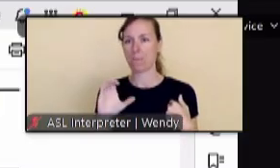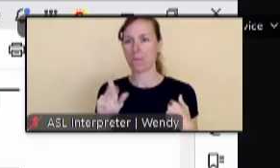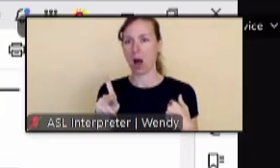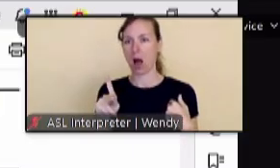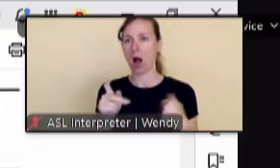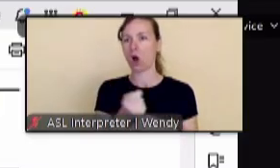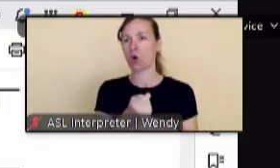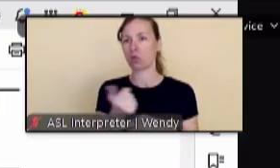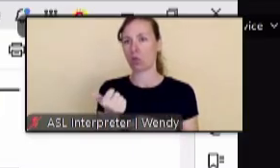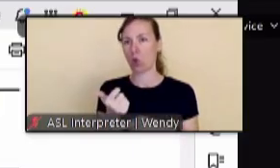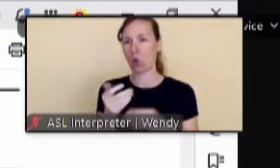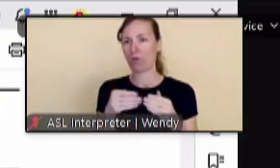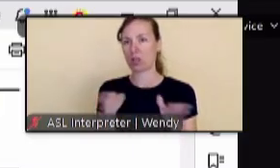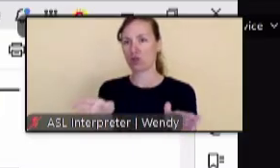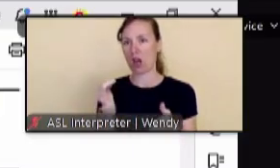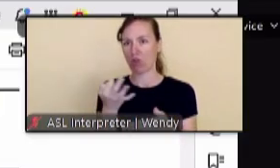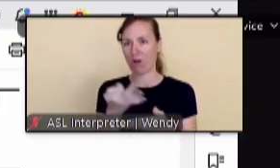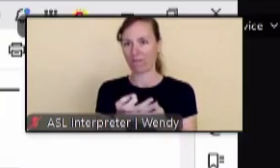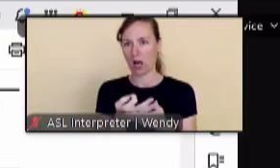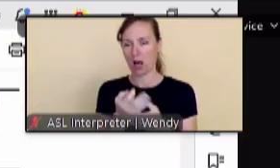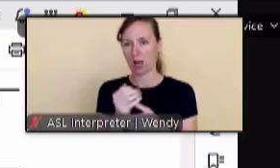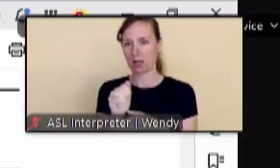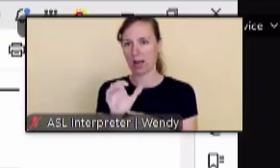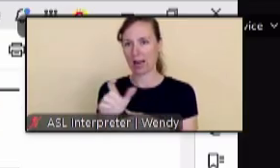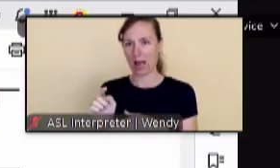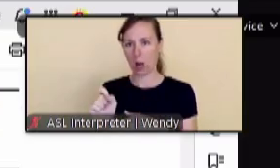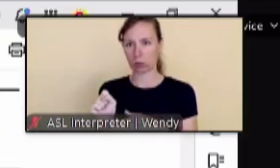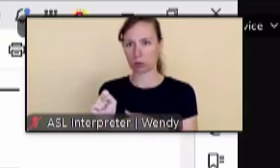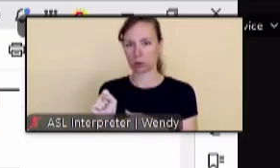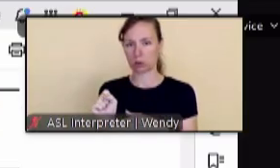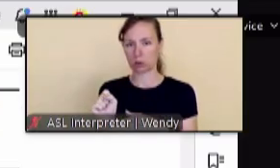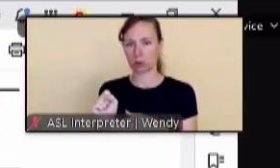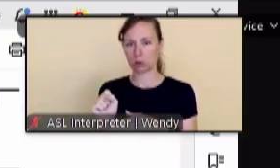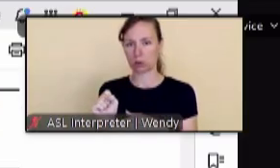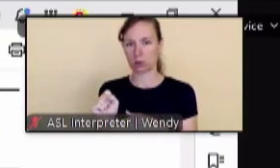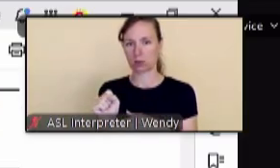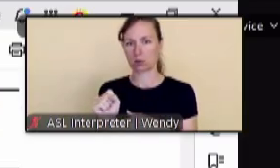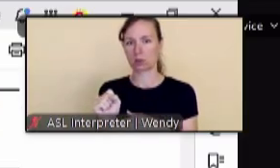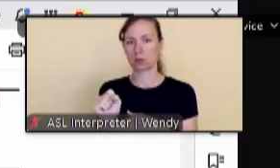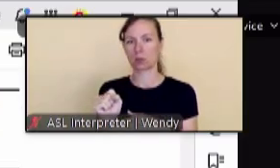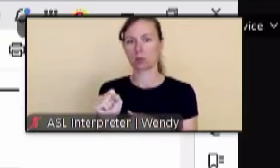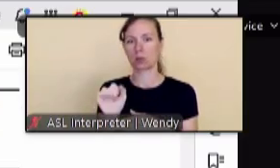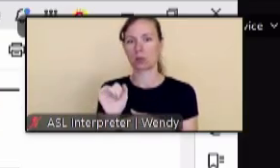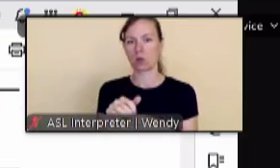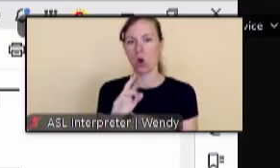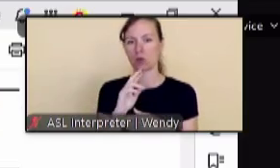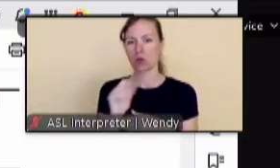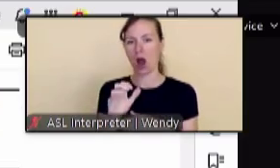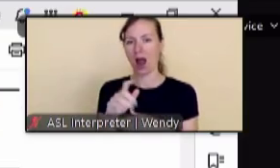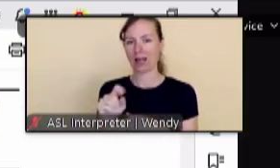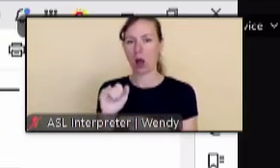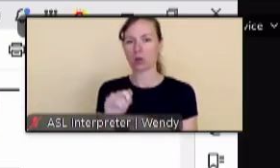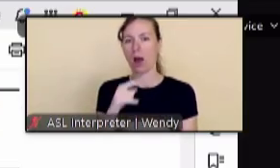general fund accounts, the accounts that Public Works actually controls, like HUR and some of these, you'll see I